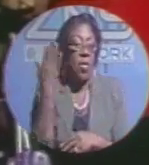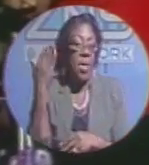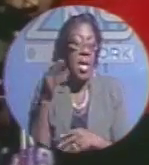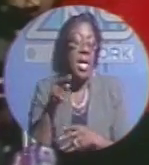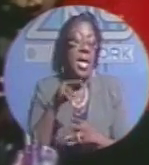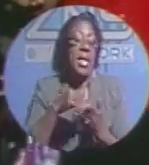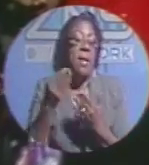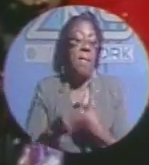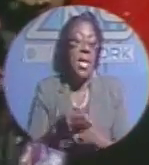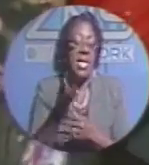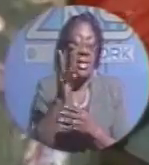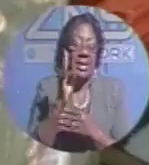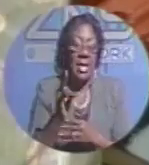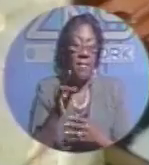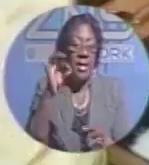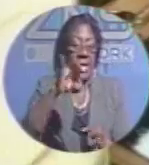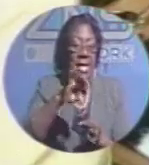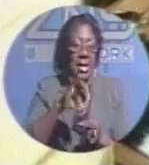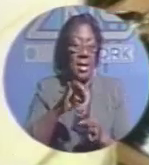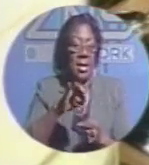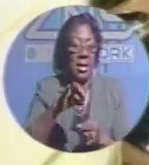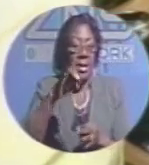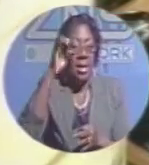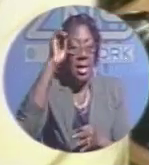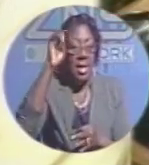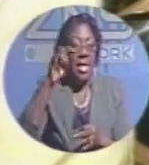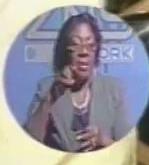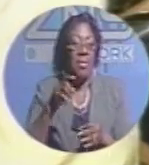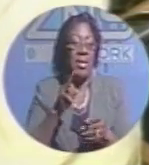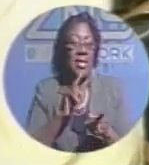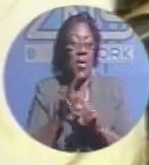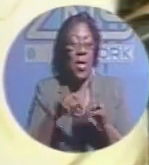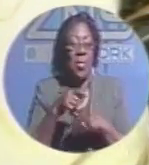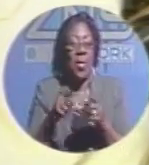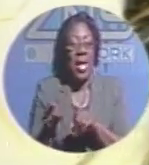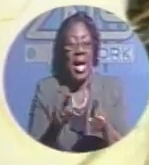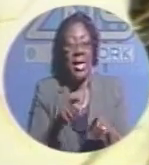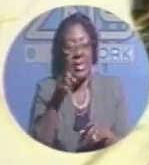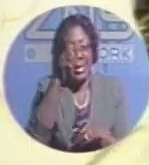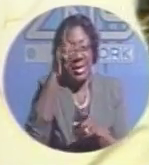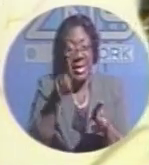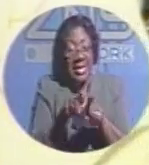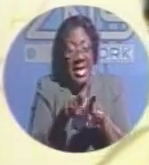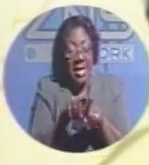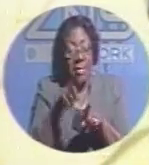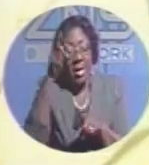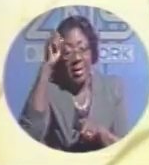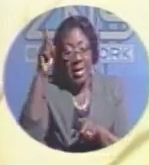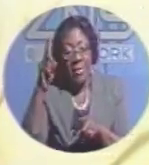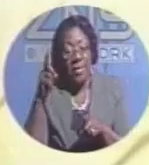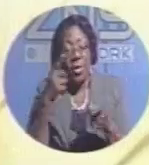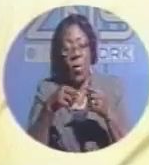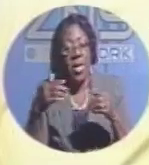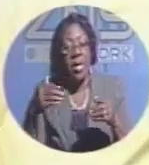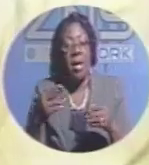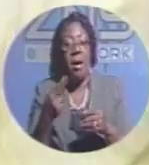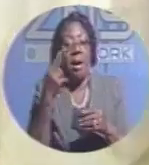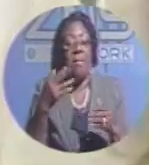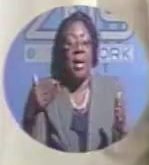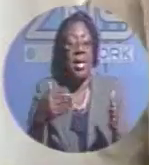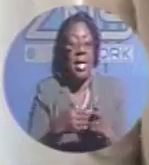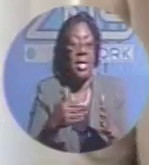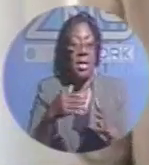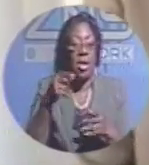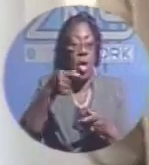7th elections, he was referred to as David going up against Goliath. While he fell just a few hundred votes short,